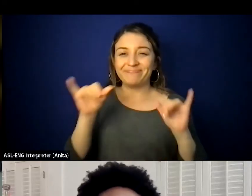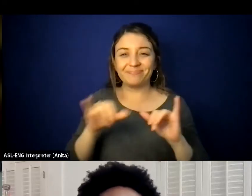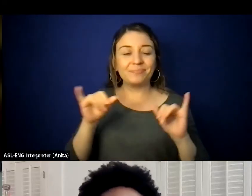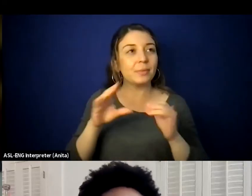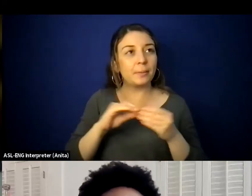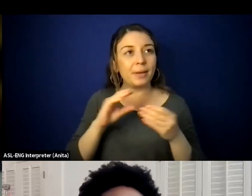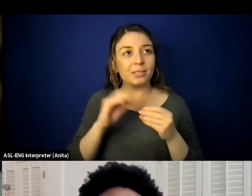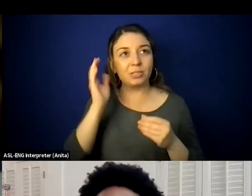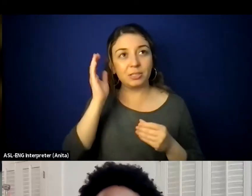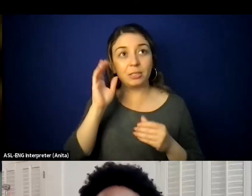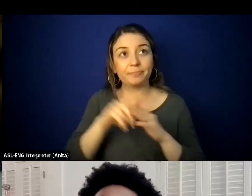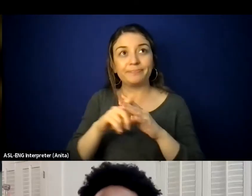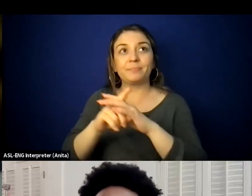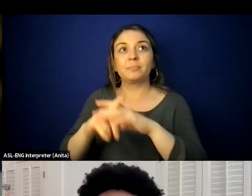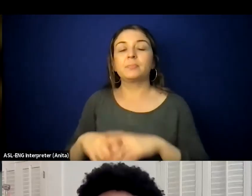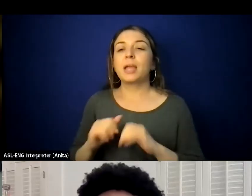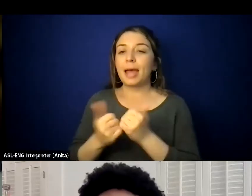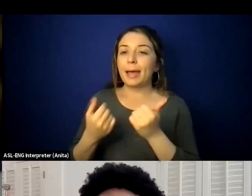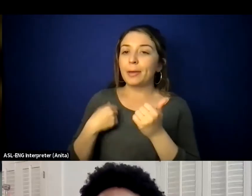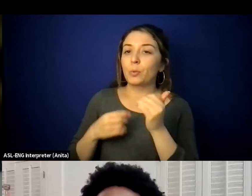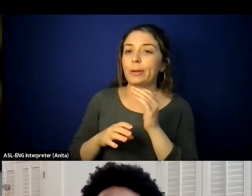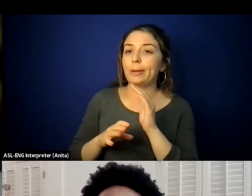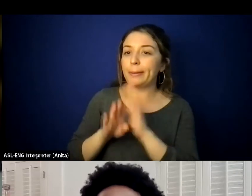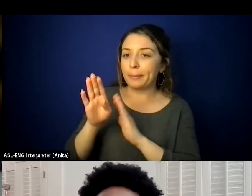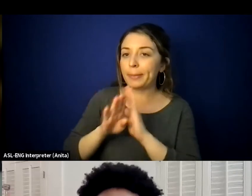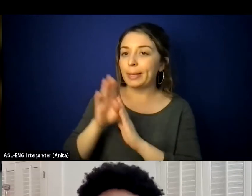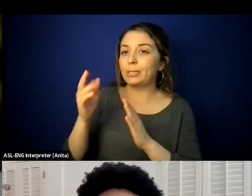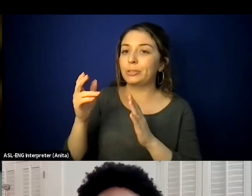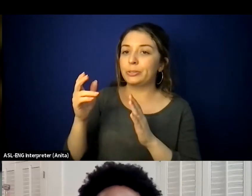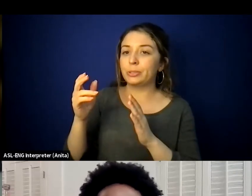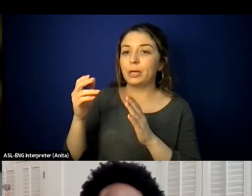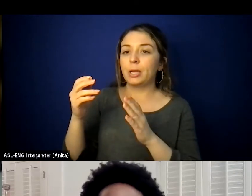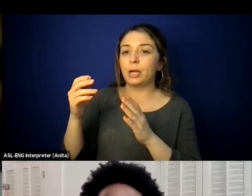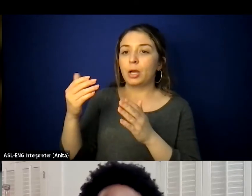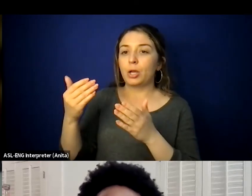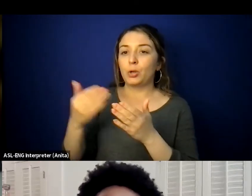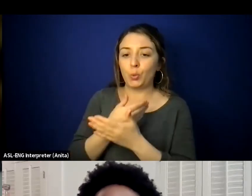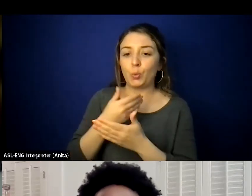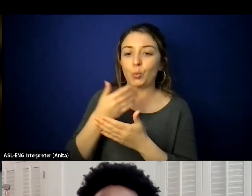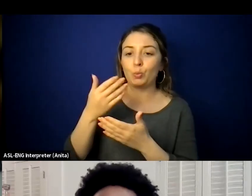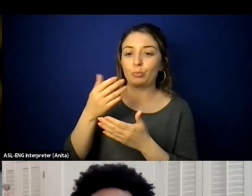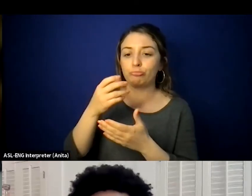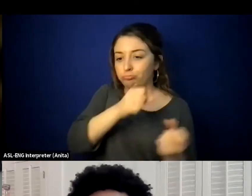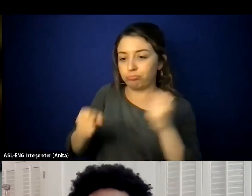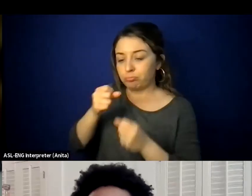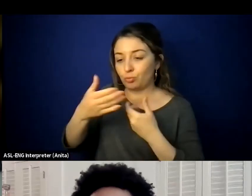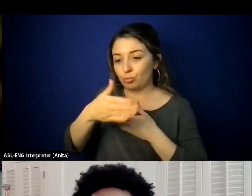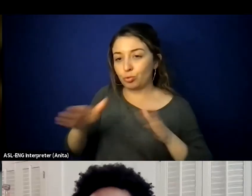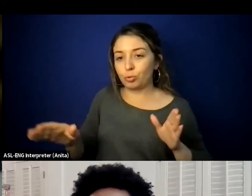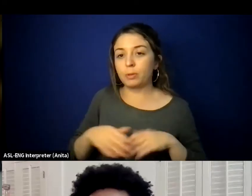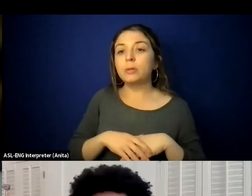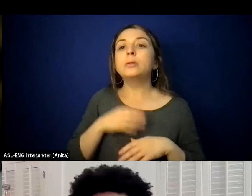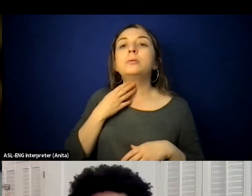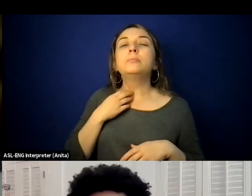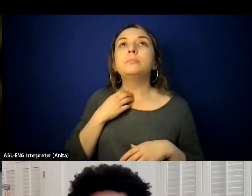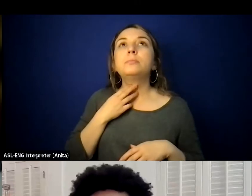was, how do we build a new room? How can you help us to actually